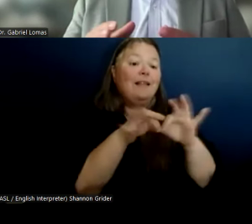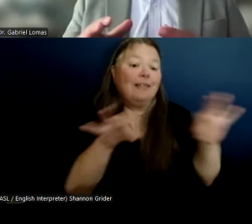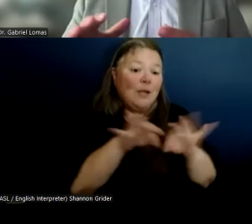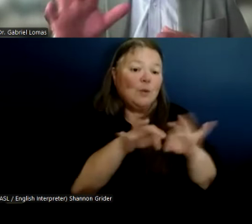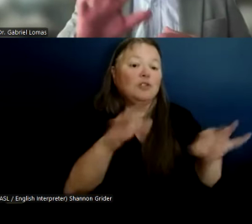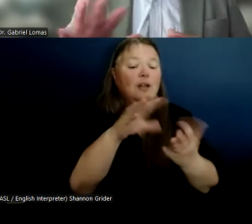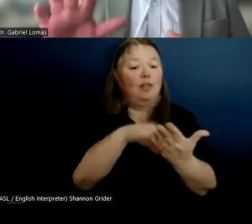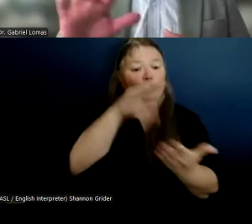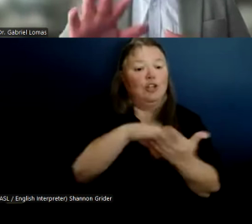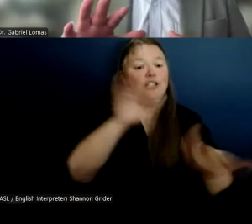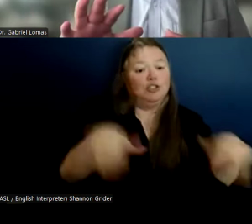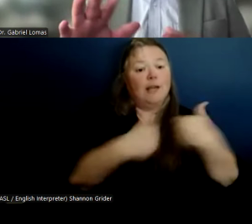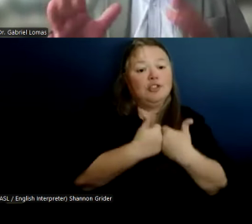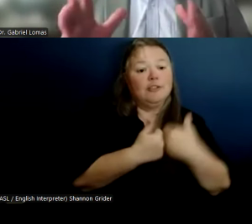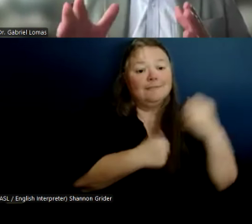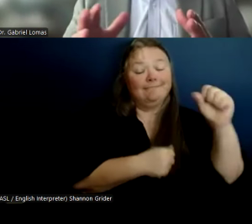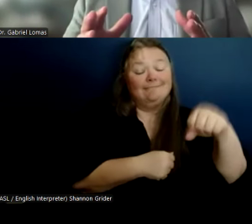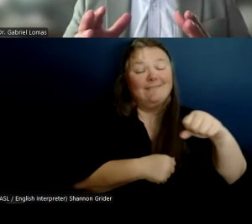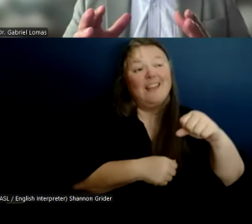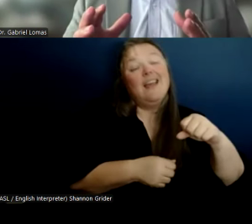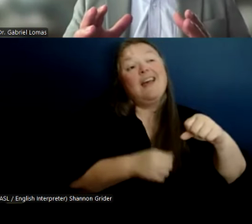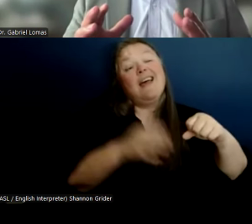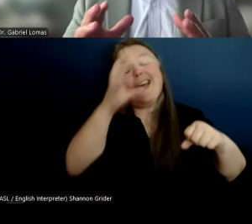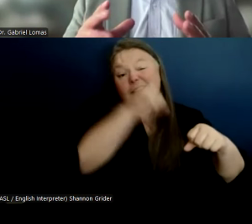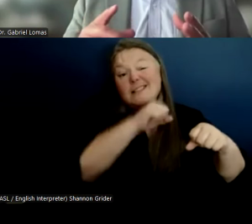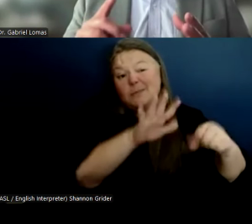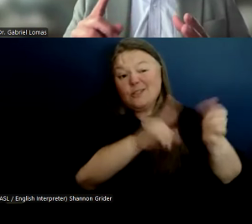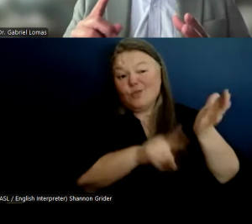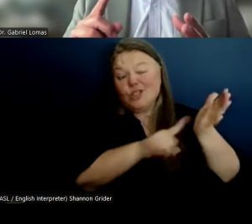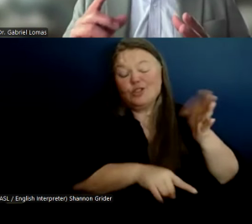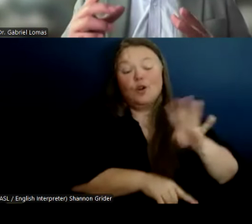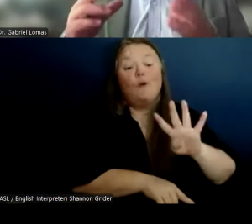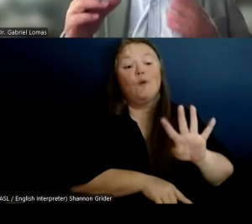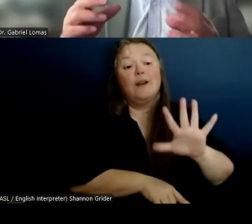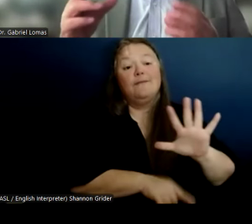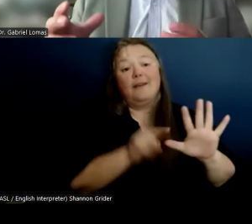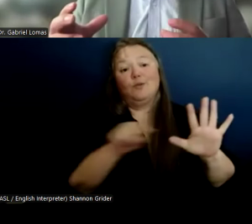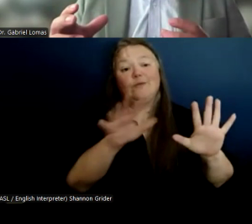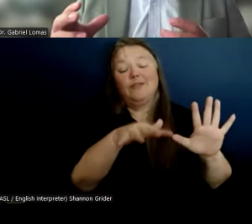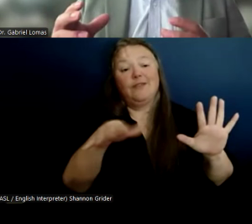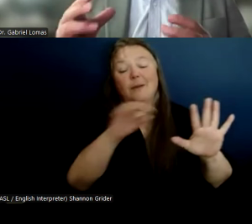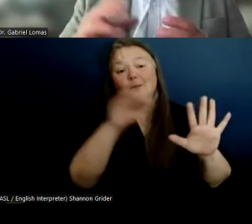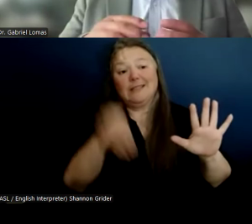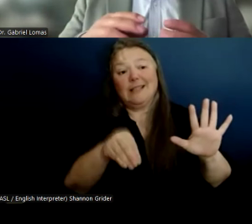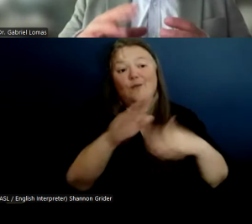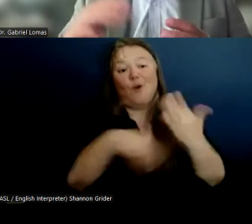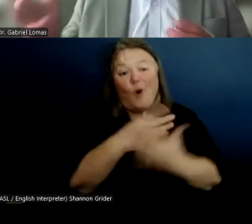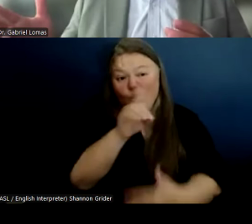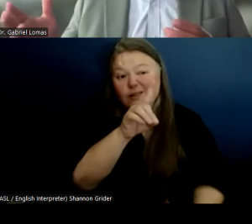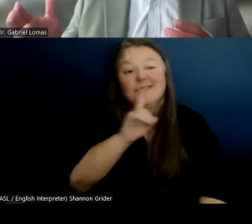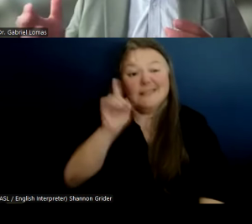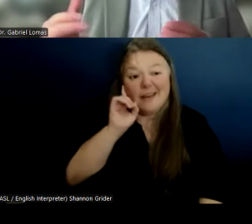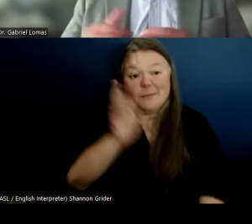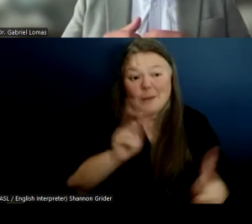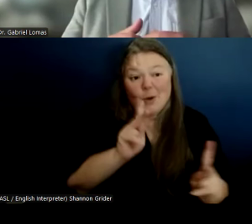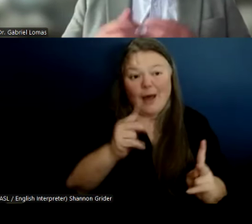that estimates show that between 45 and 55% of all deaf people have a disability that's secondary